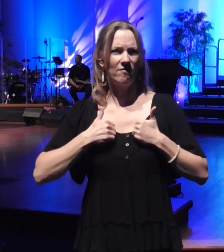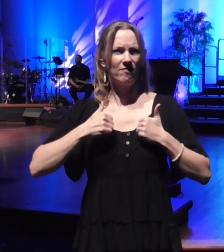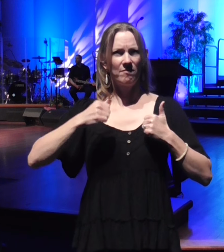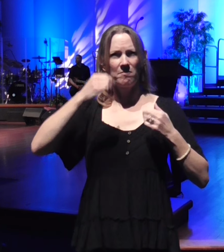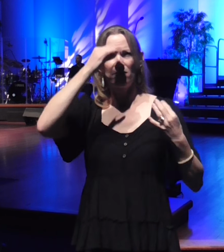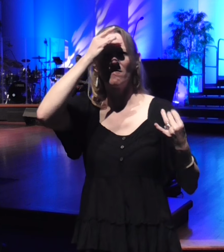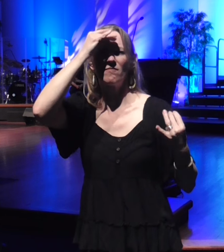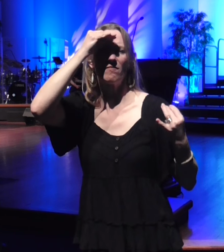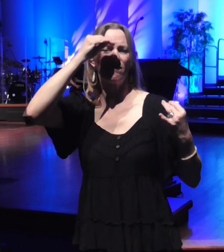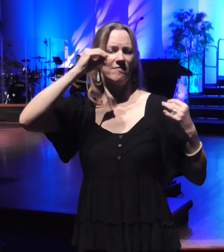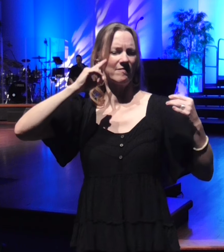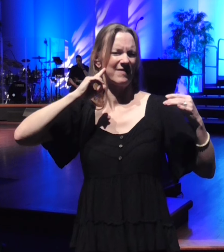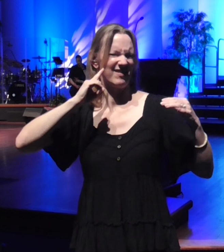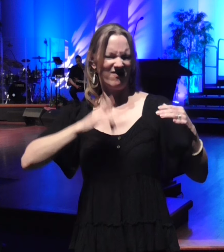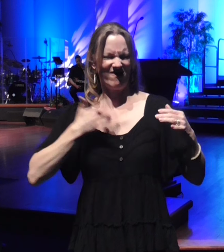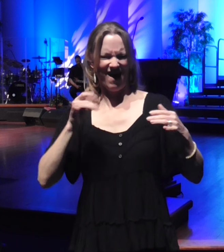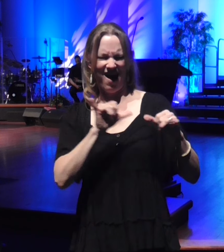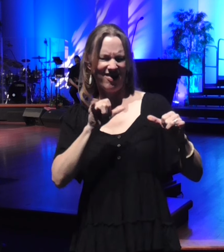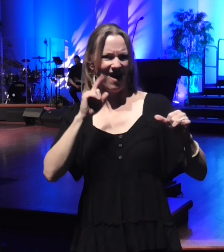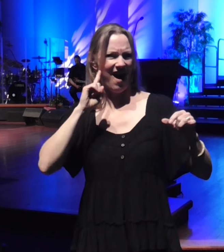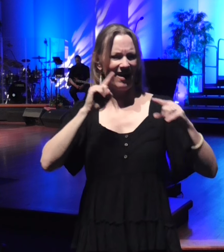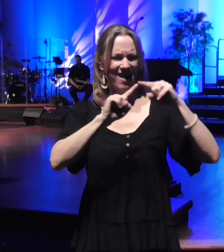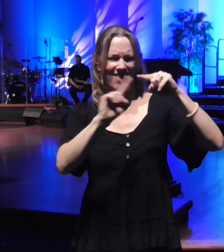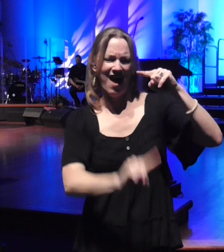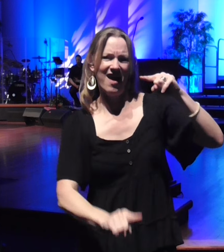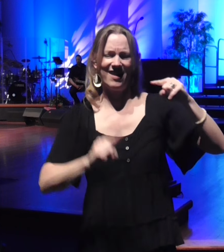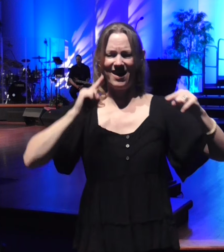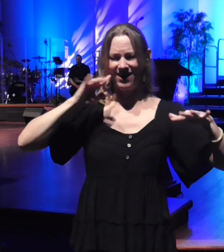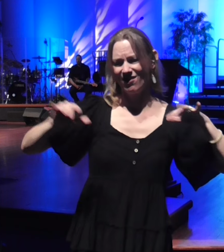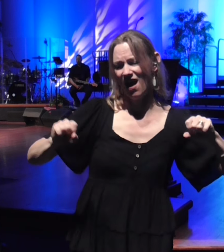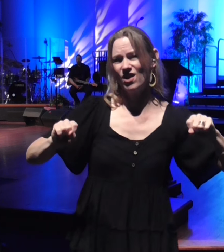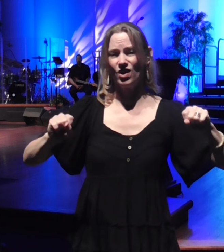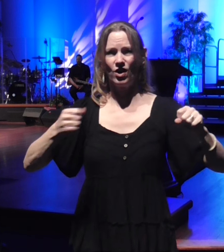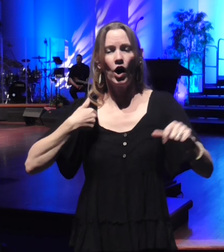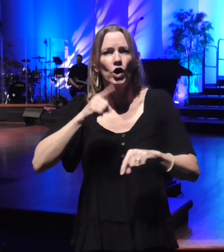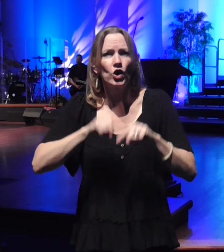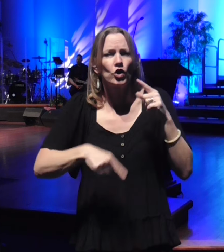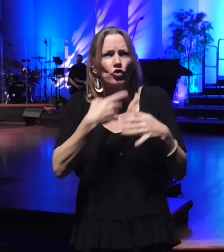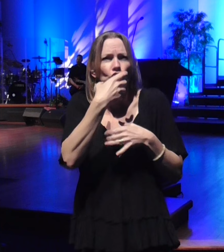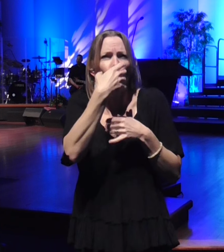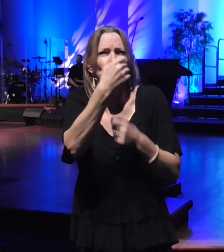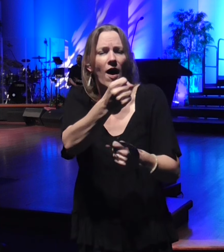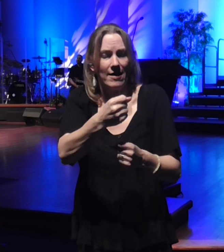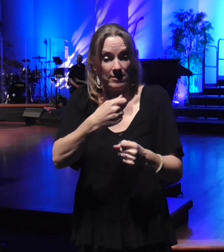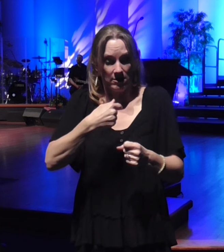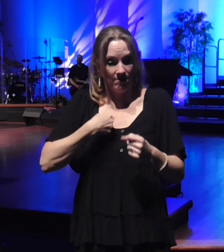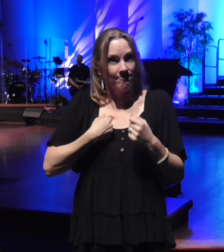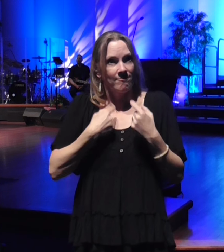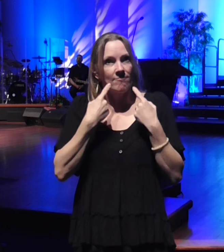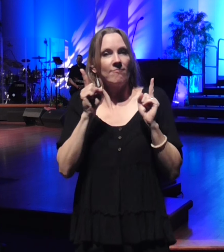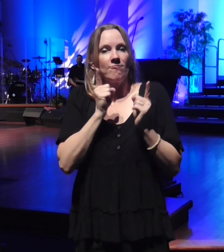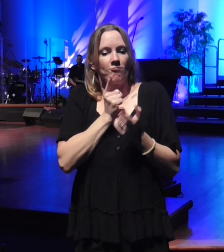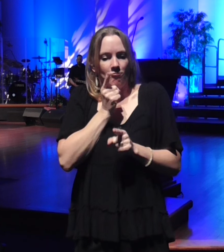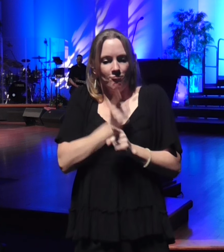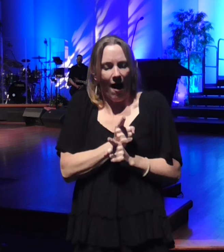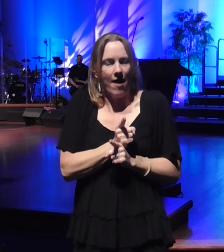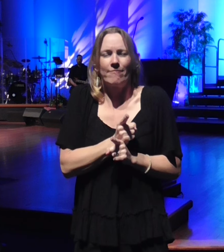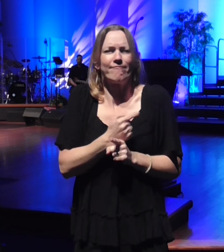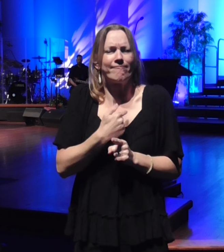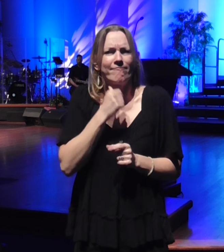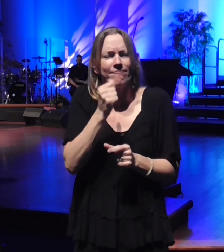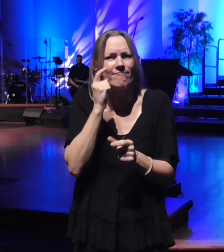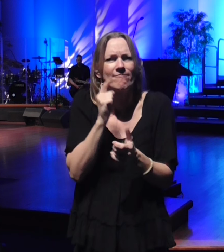thunder. I never could trust I could finally be right. The